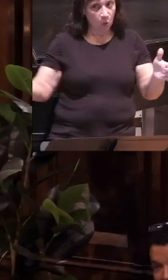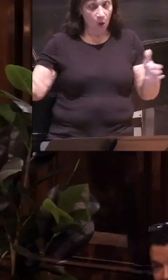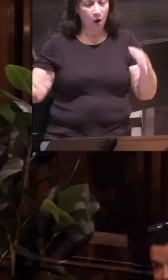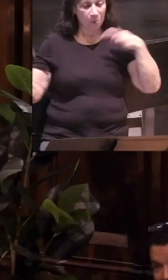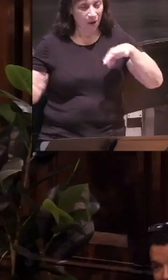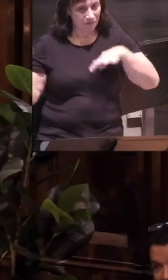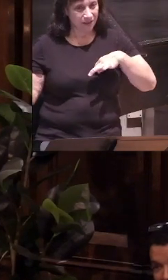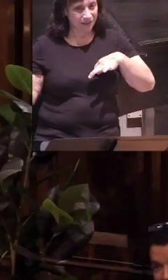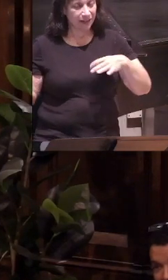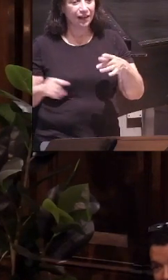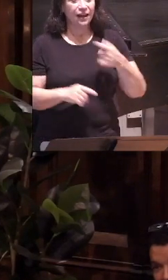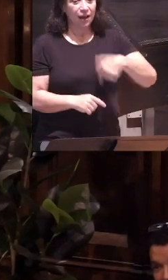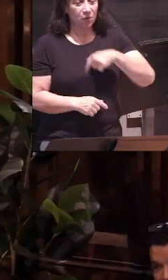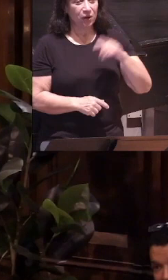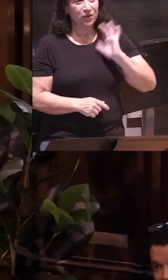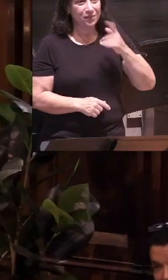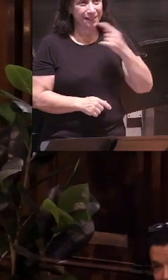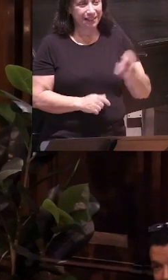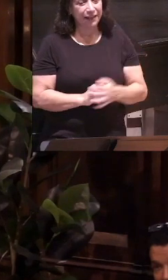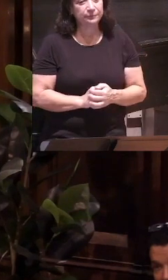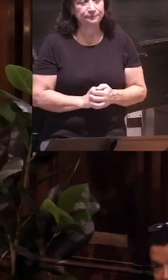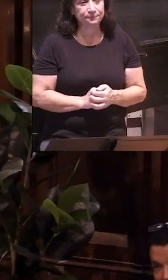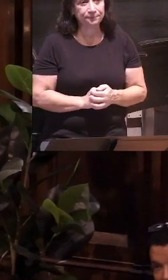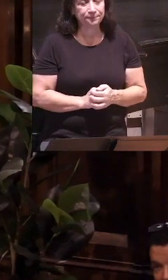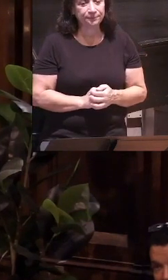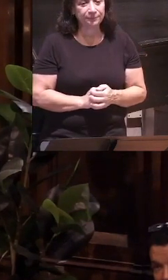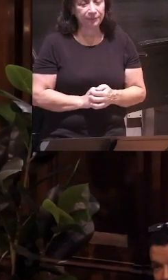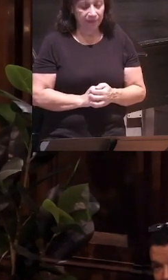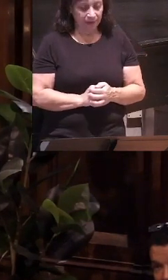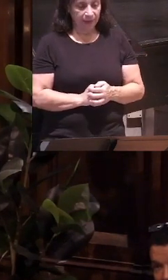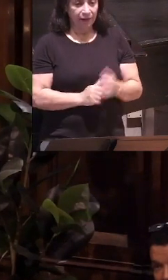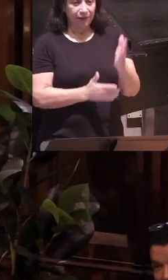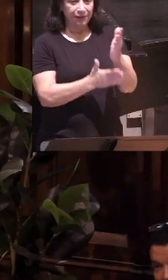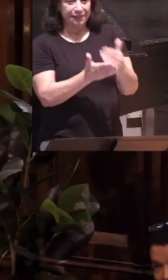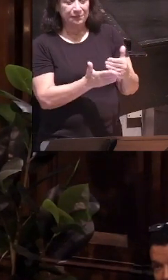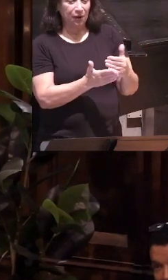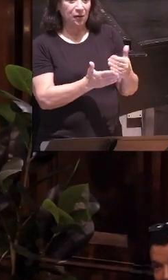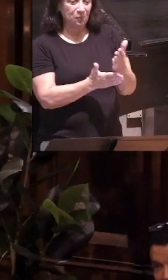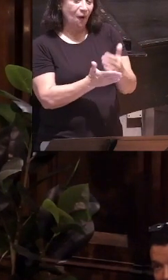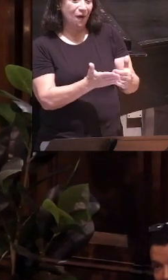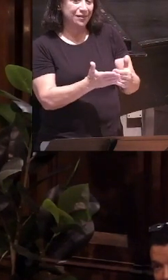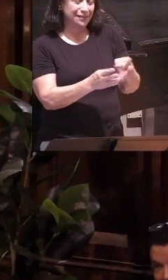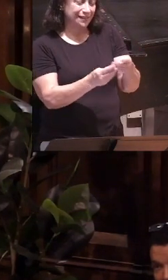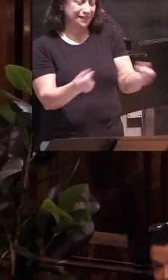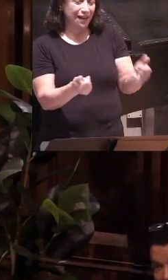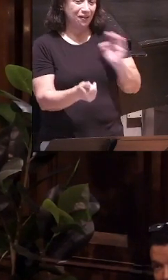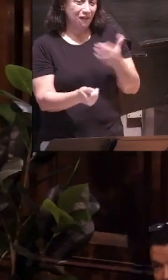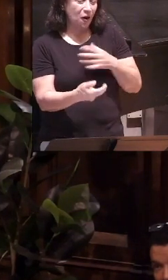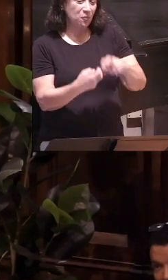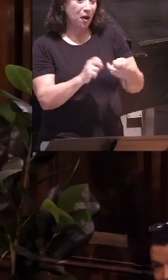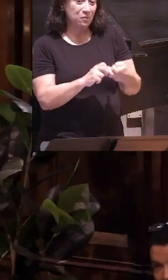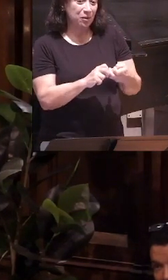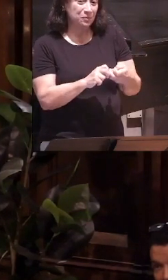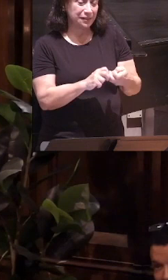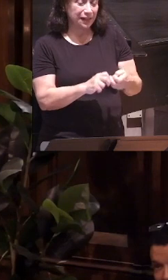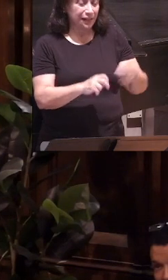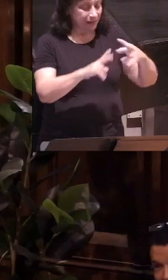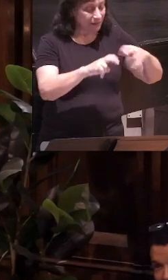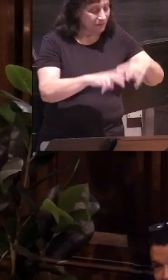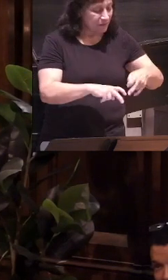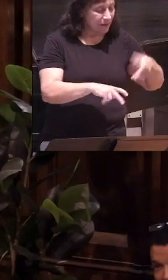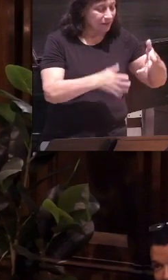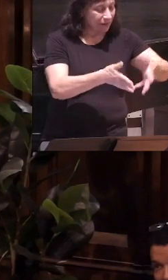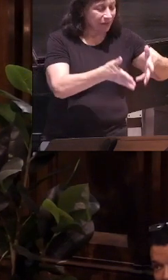problems. And we used to say, spare parts solve all problems. Because if you can get them